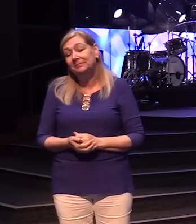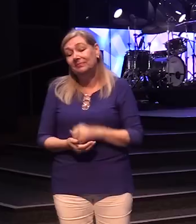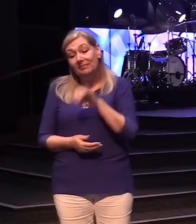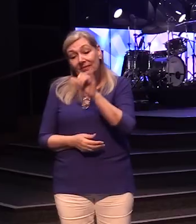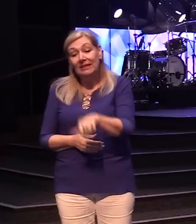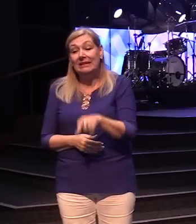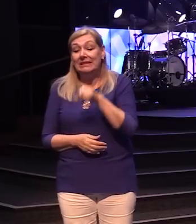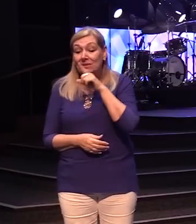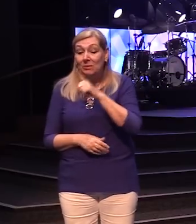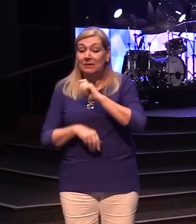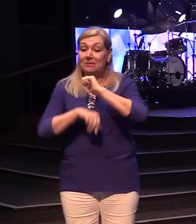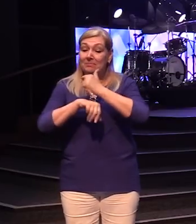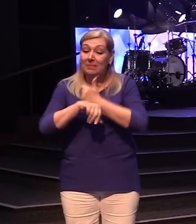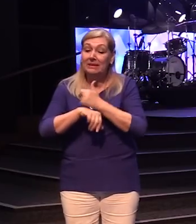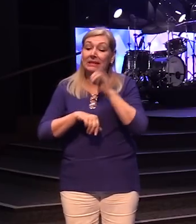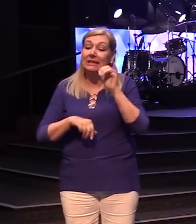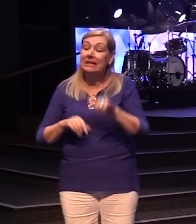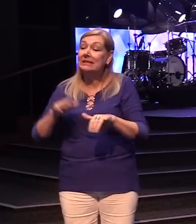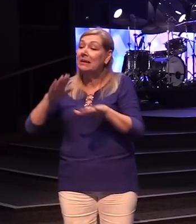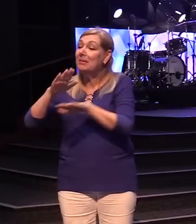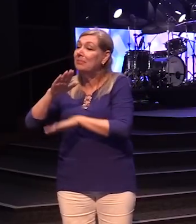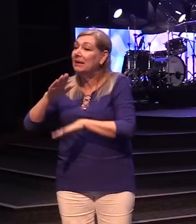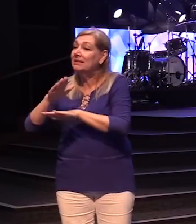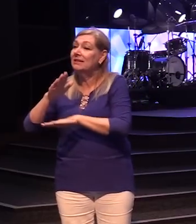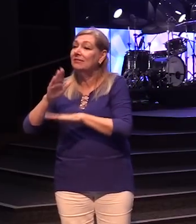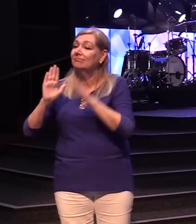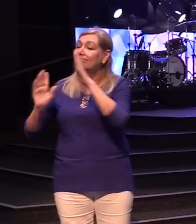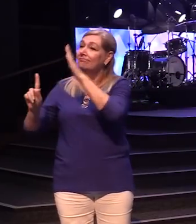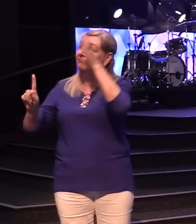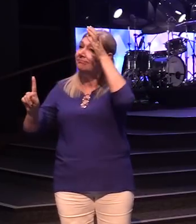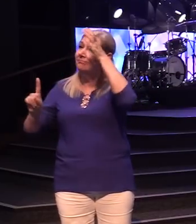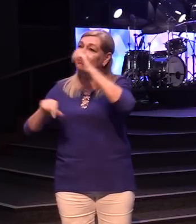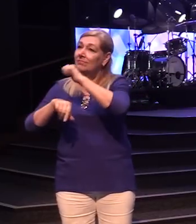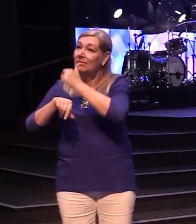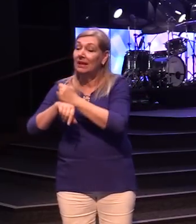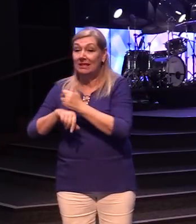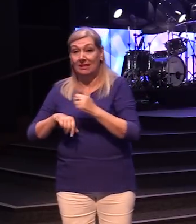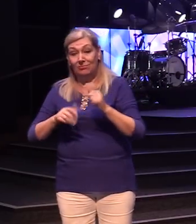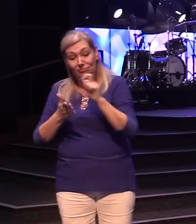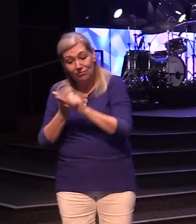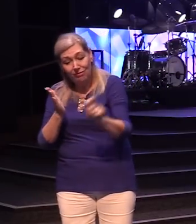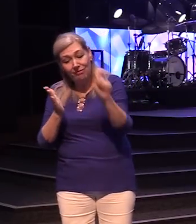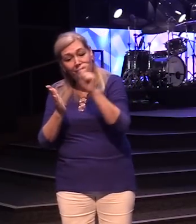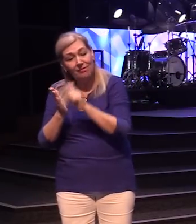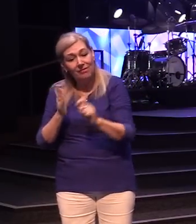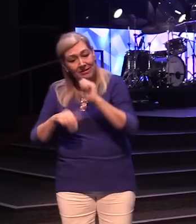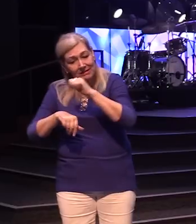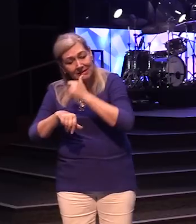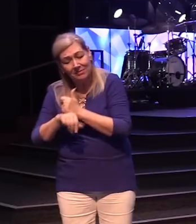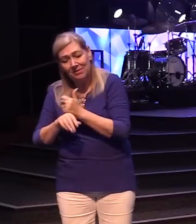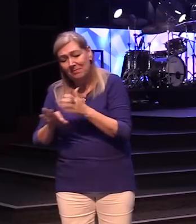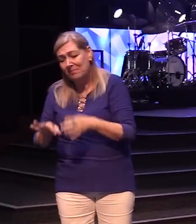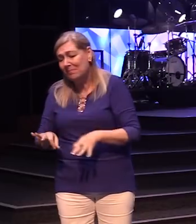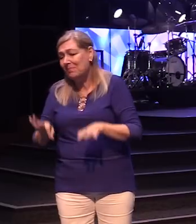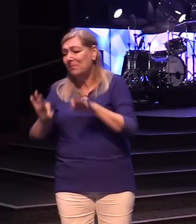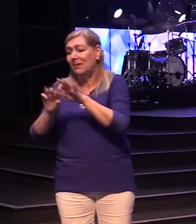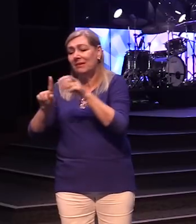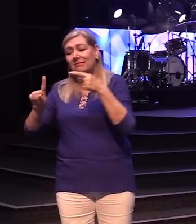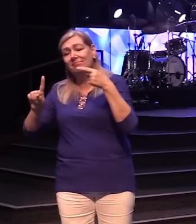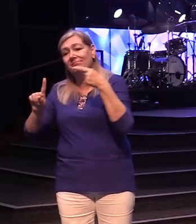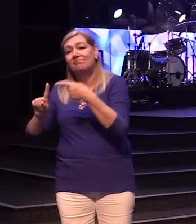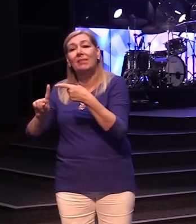It is upon this fundamental truth that the nation is based, the cornerstone